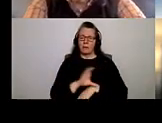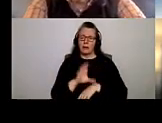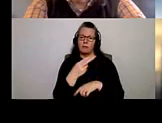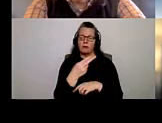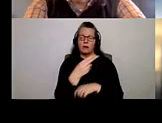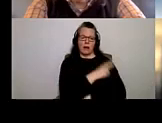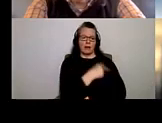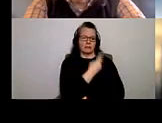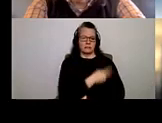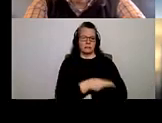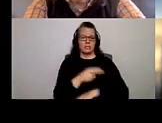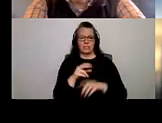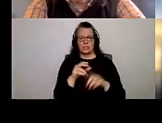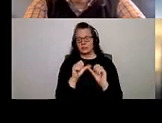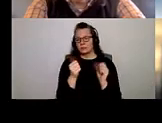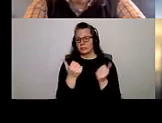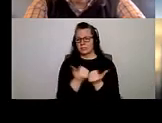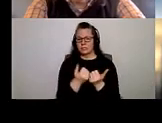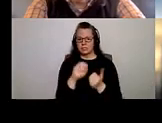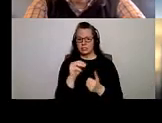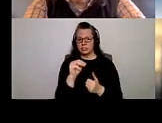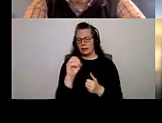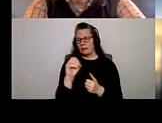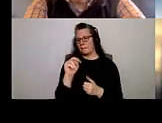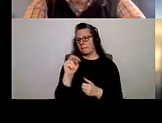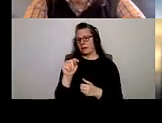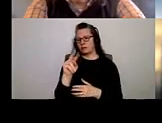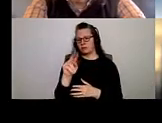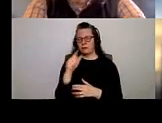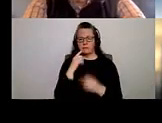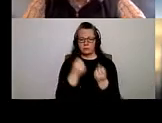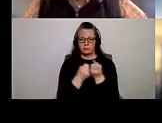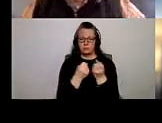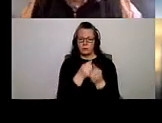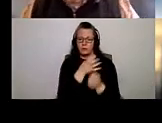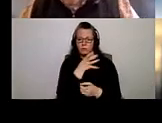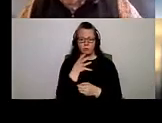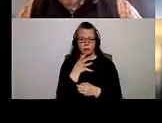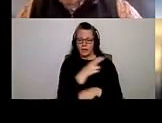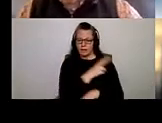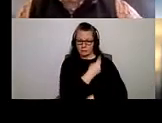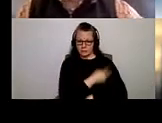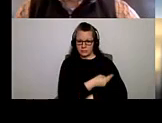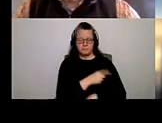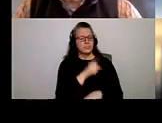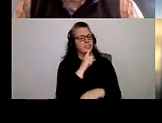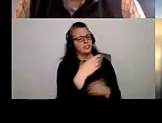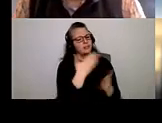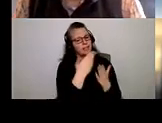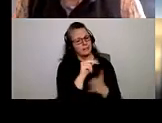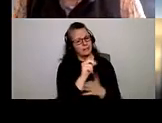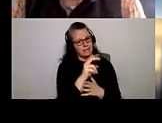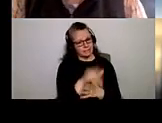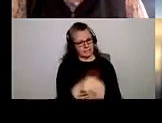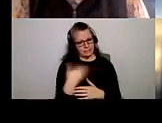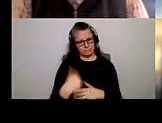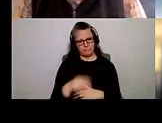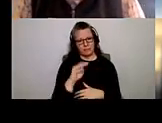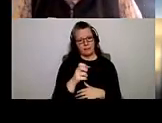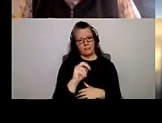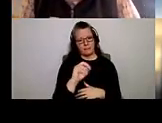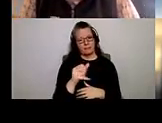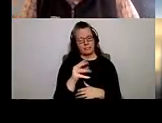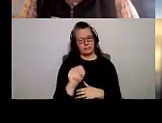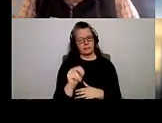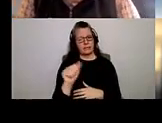Association's mantra in supporting rural healthcare and hospitals? Sure. Thank you, Nancy. My name is Benjamin Anderson. I'm Vice President for